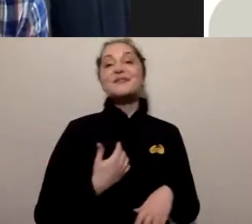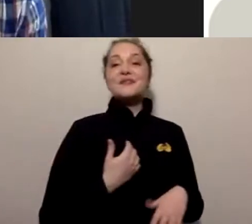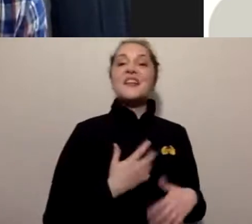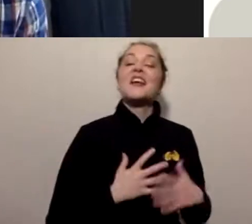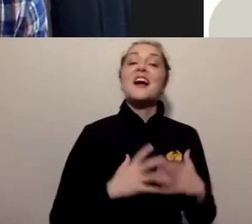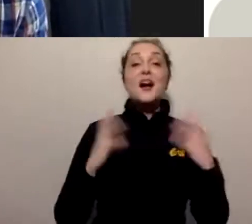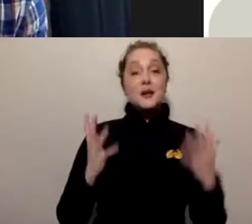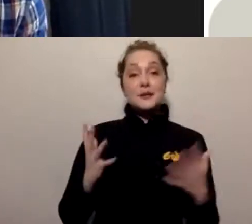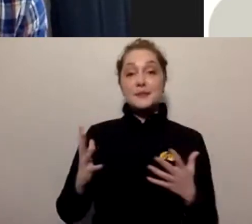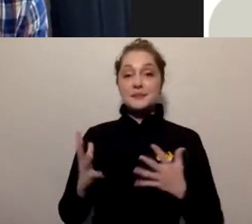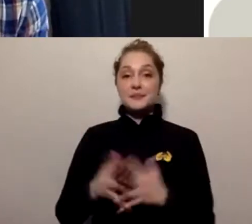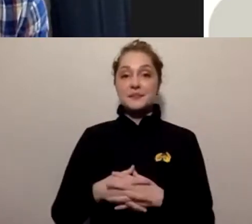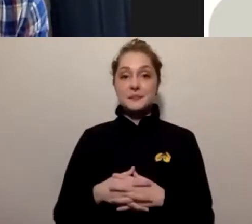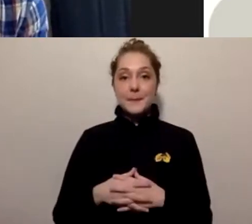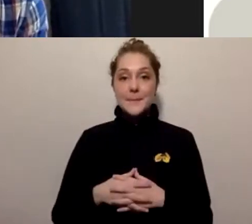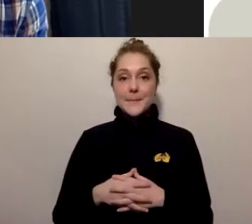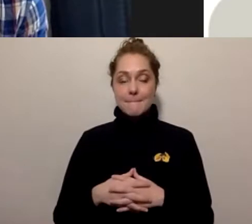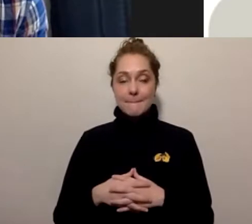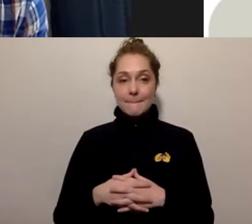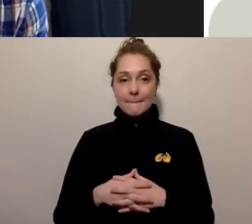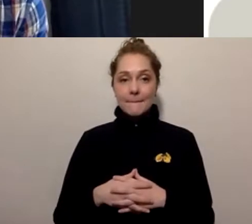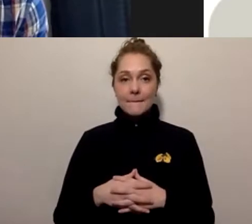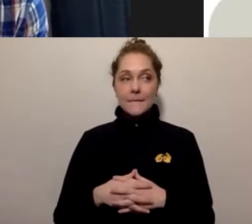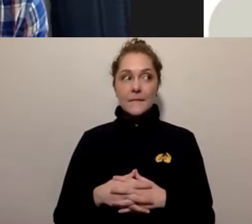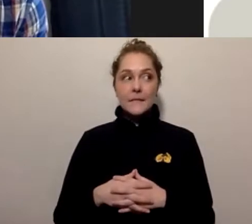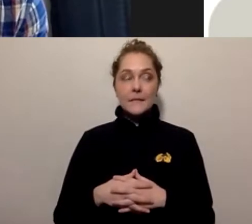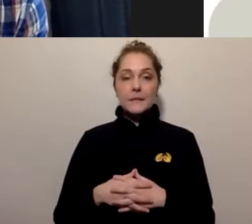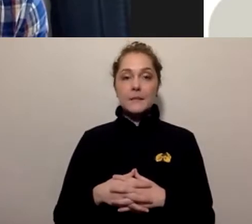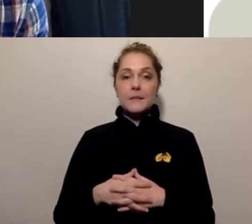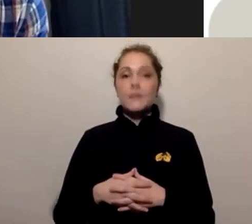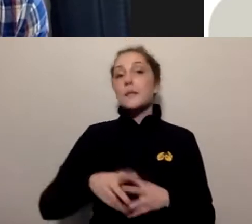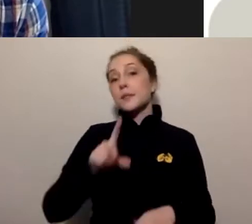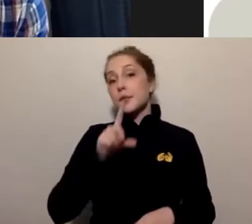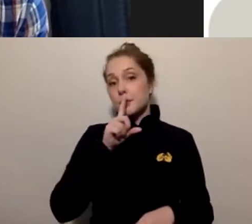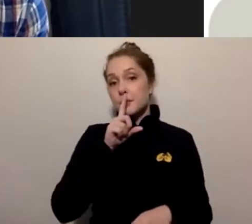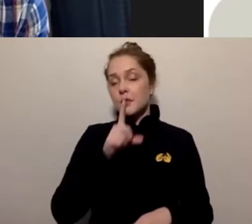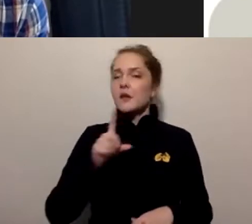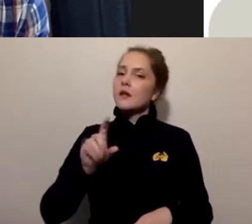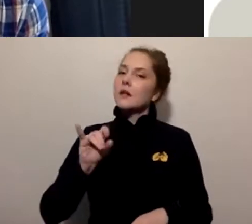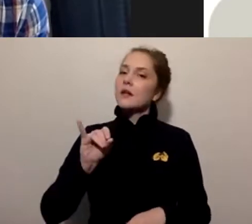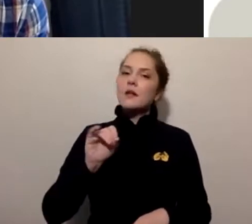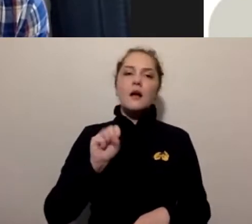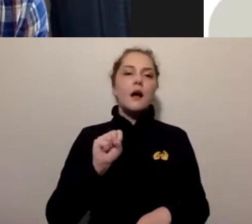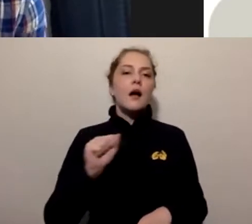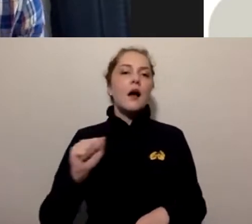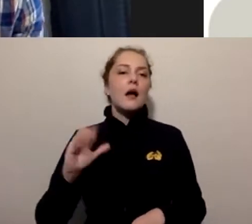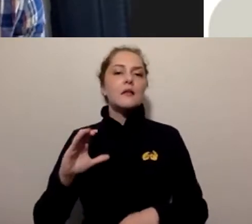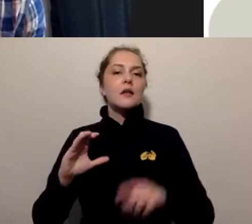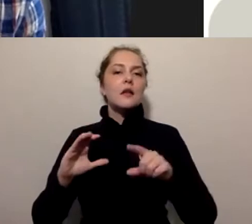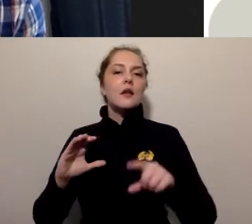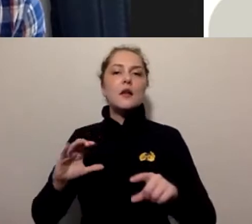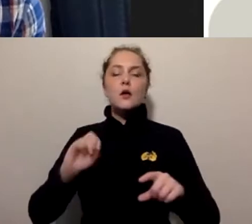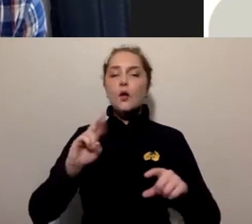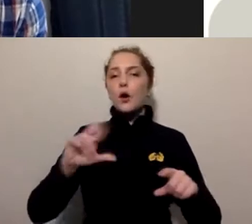We are really, Isaac, do you have any more, or does